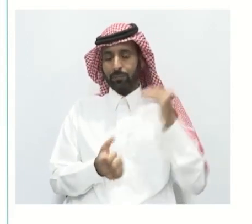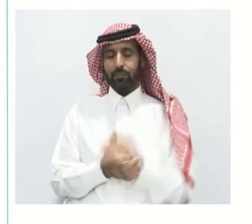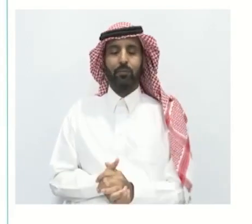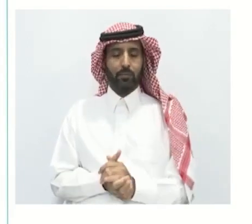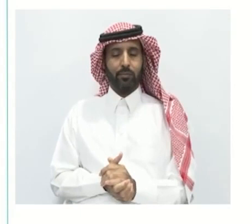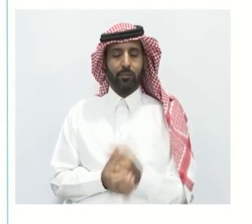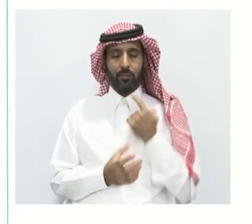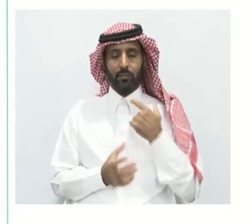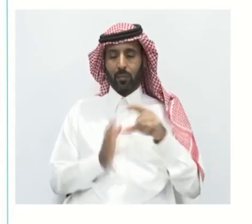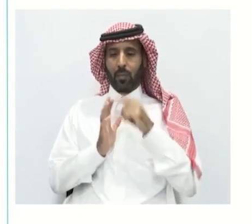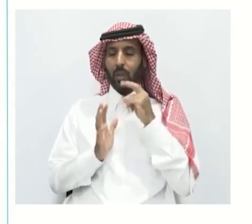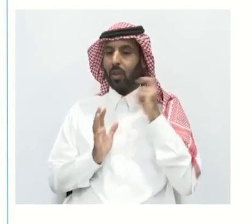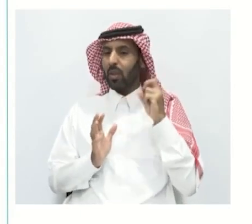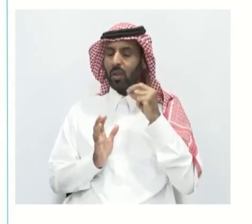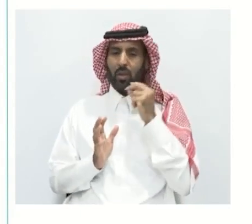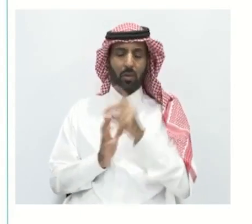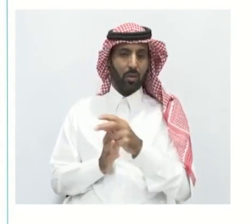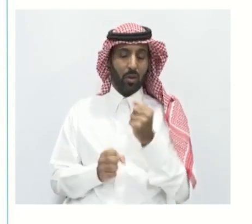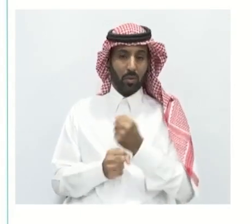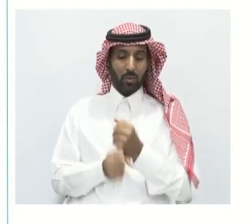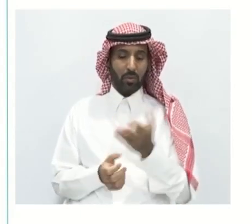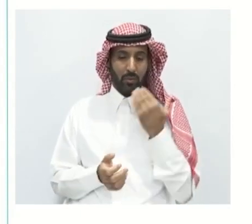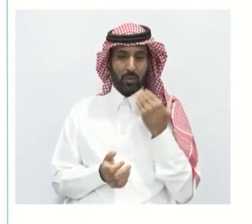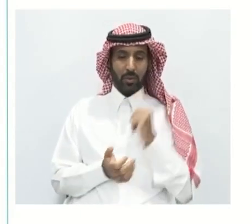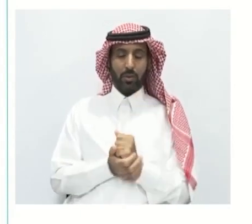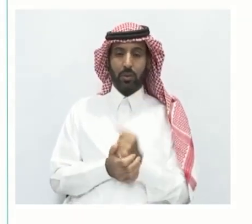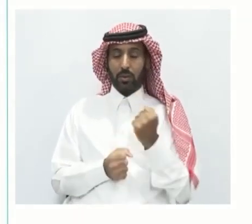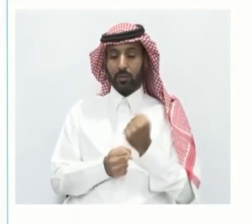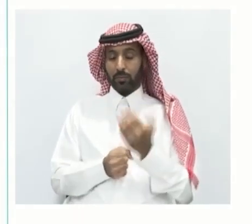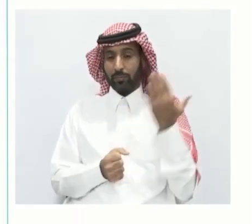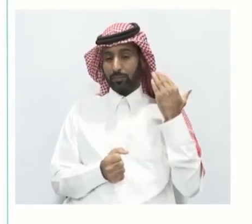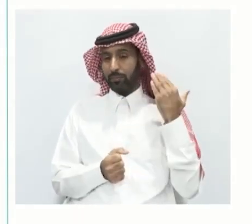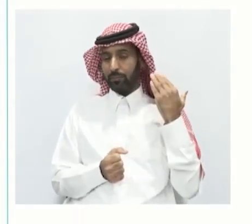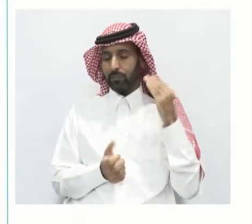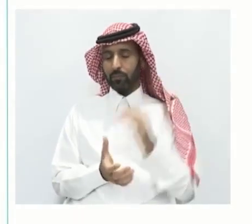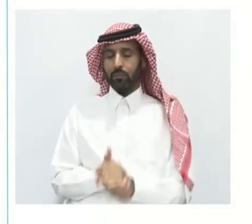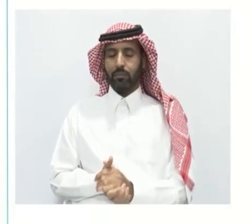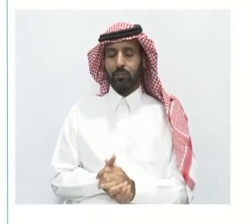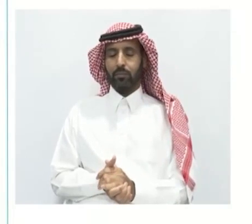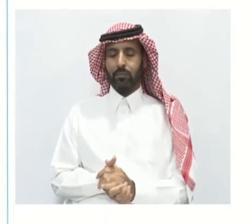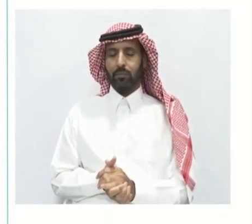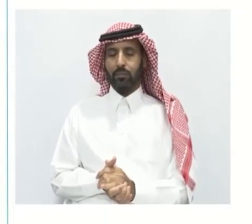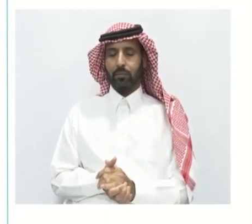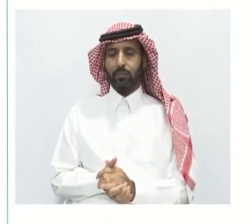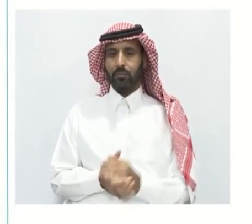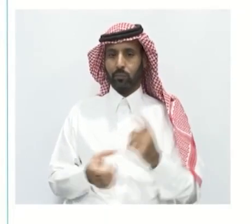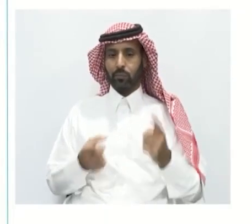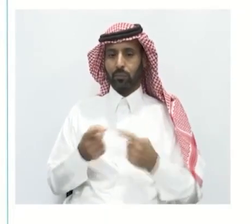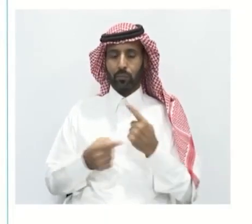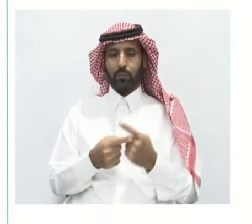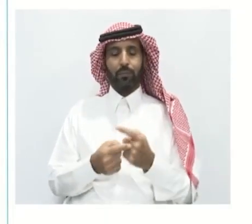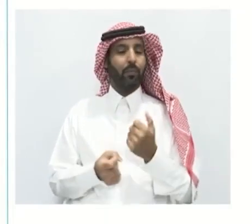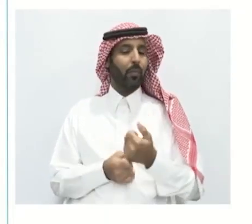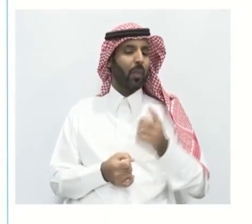action. I was working at a hotel. So this is the past progressive. Continuing with the past